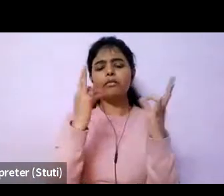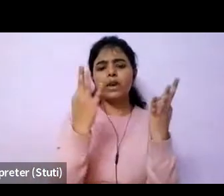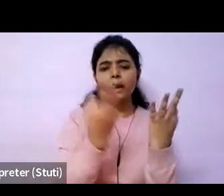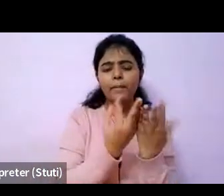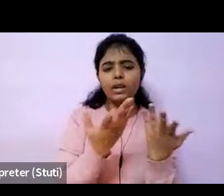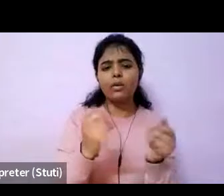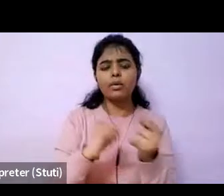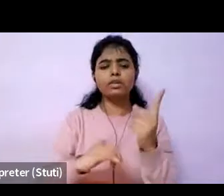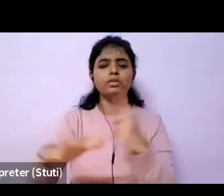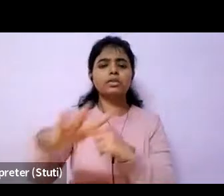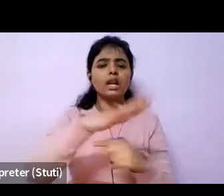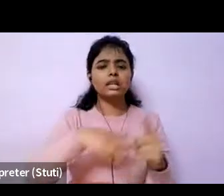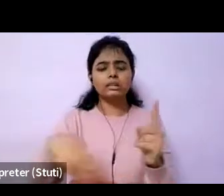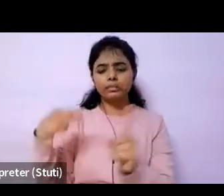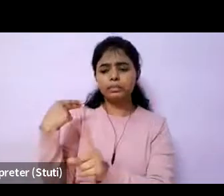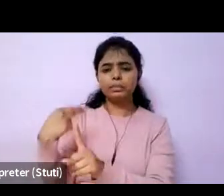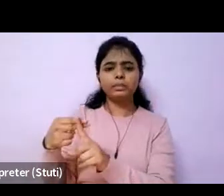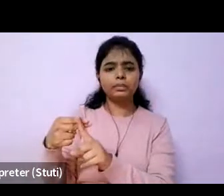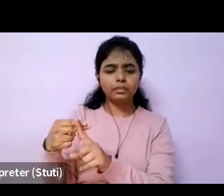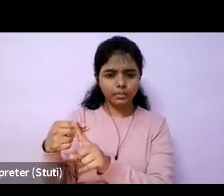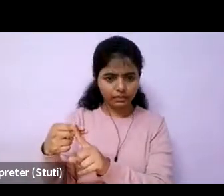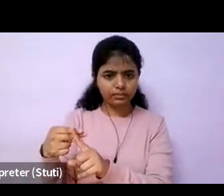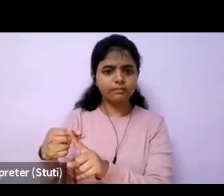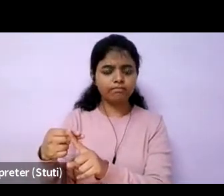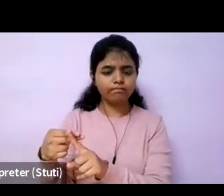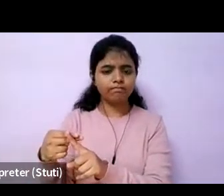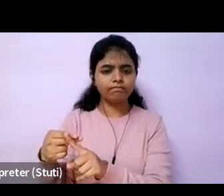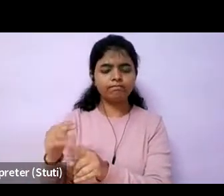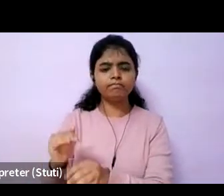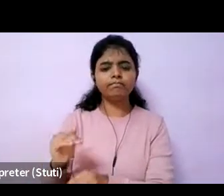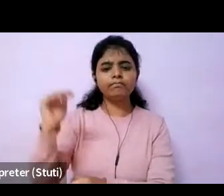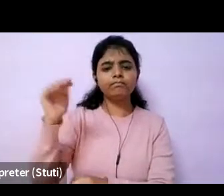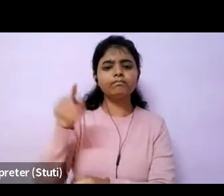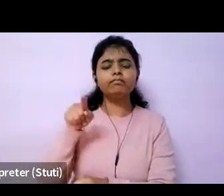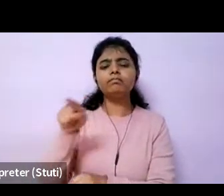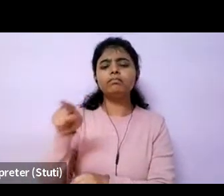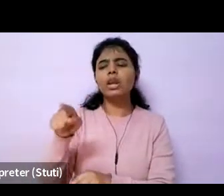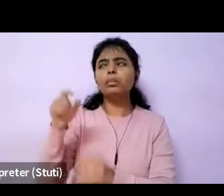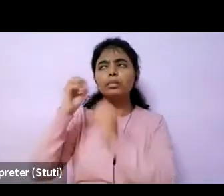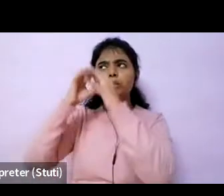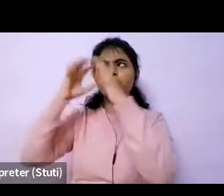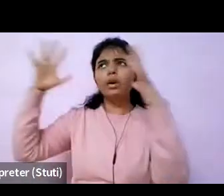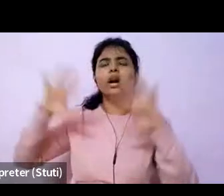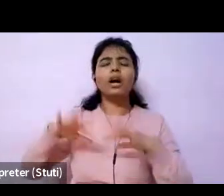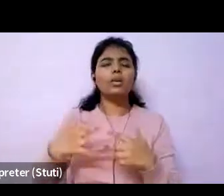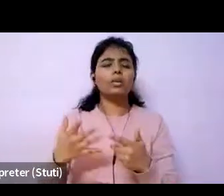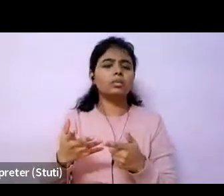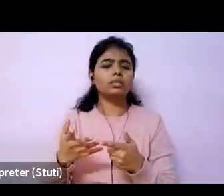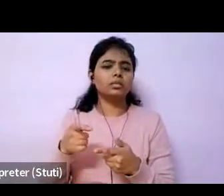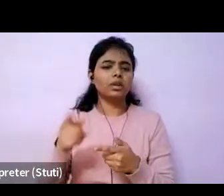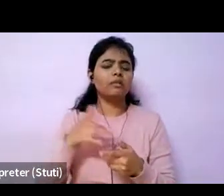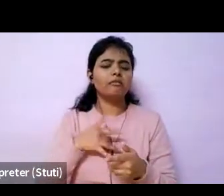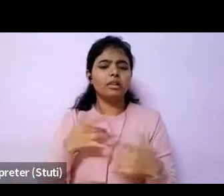in a social setup as he or she is growing up? How do you imagine that to happen?